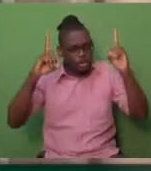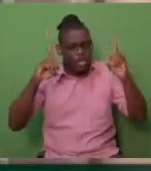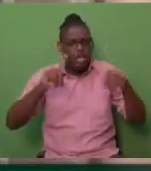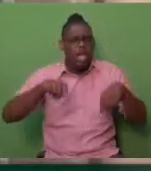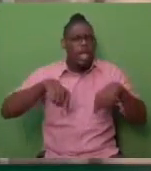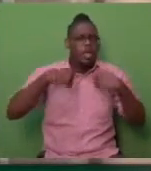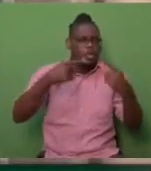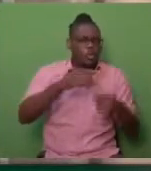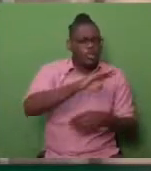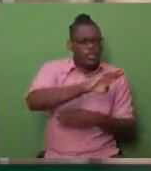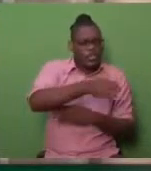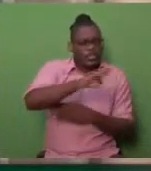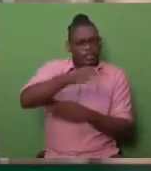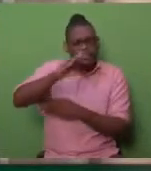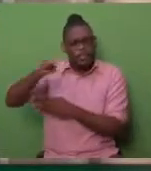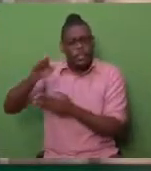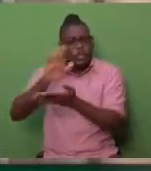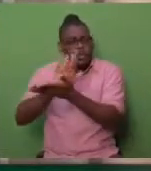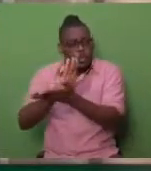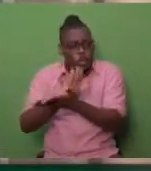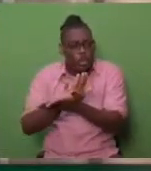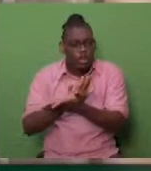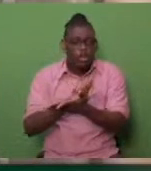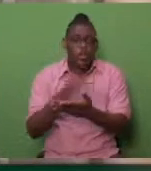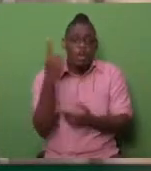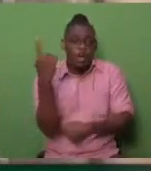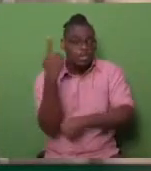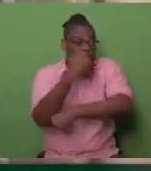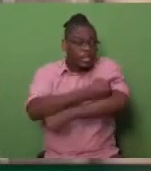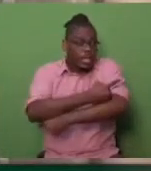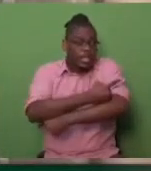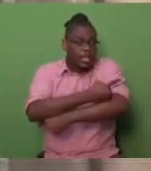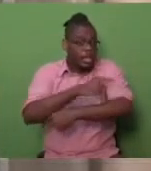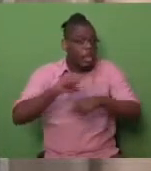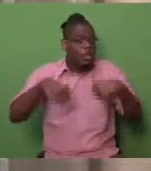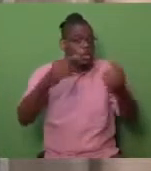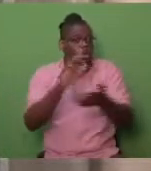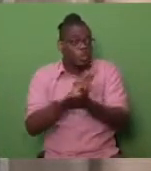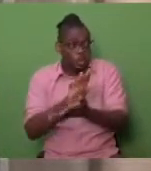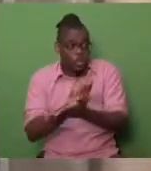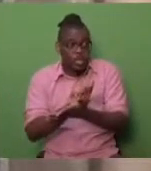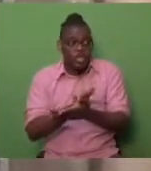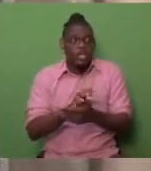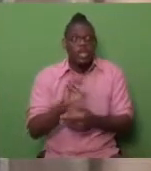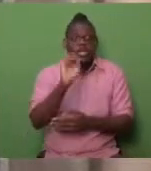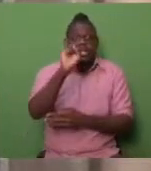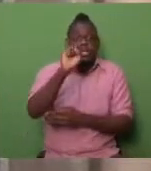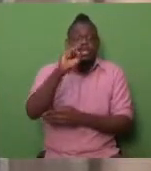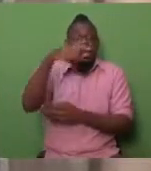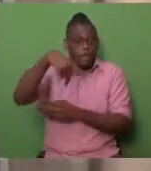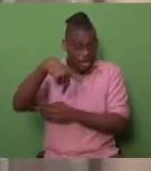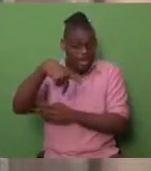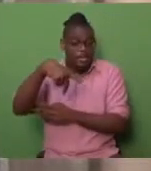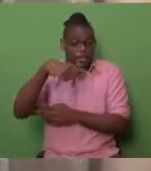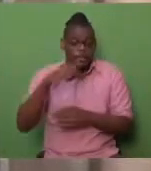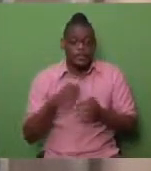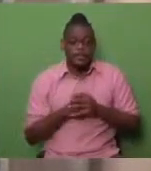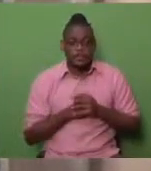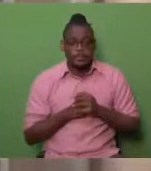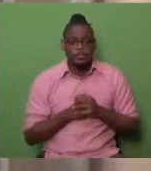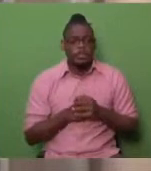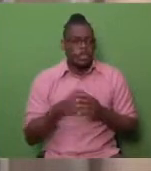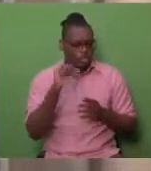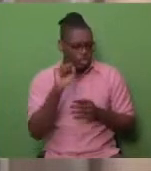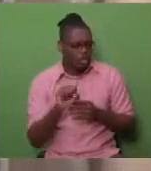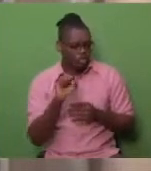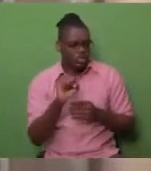One year I went to a school in Saparia and the teachers decided they would not have an adult